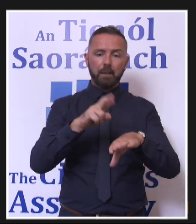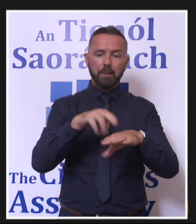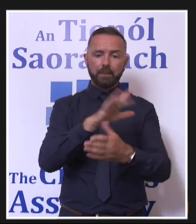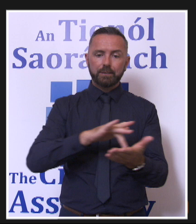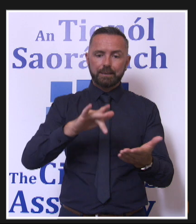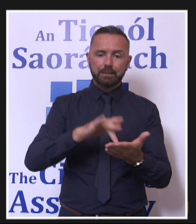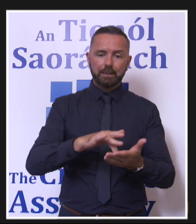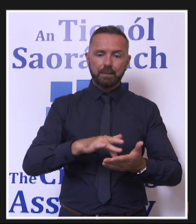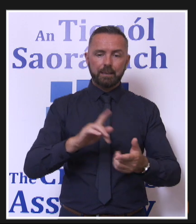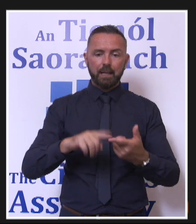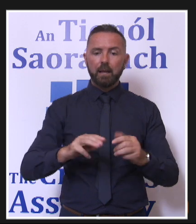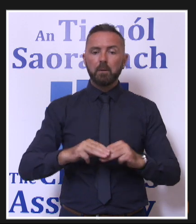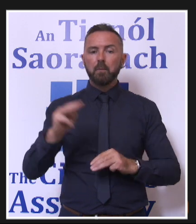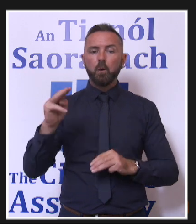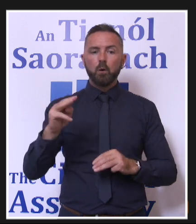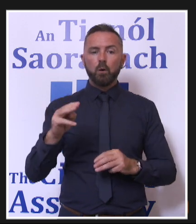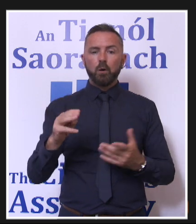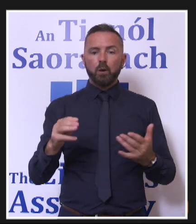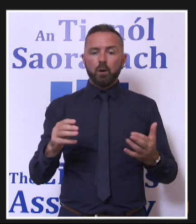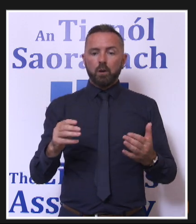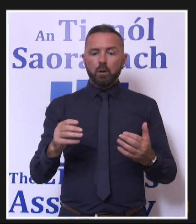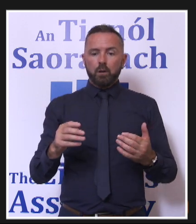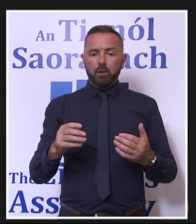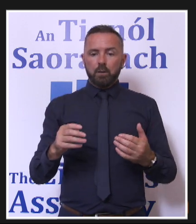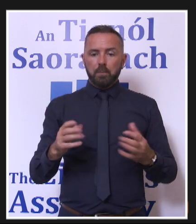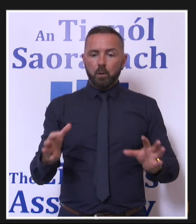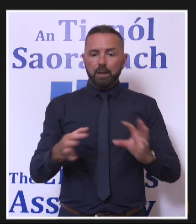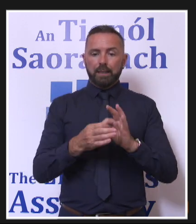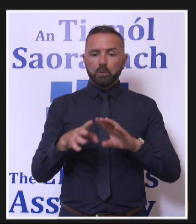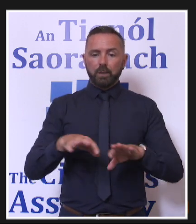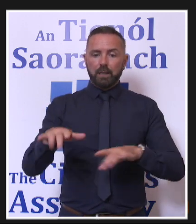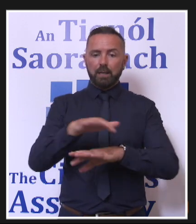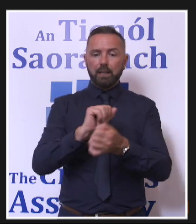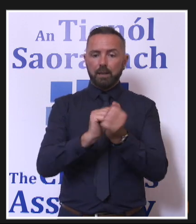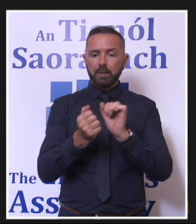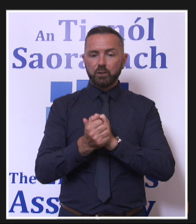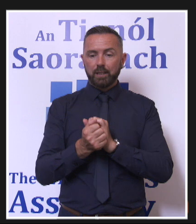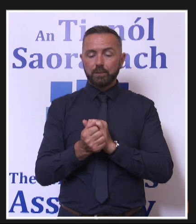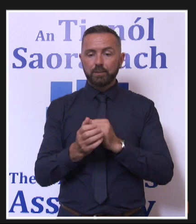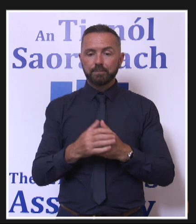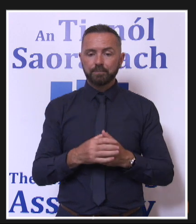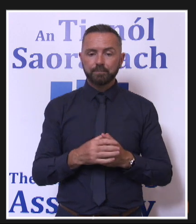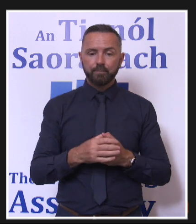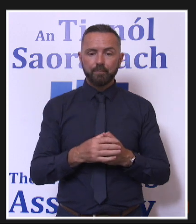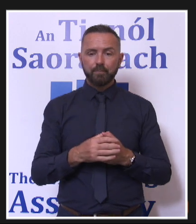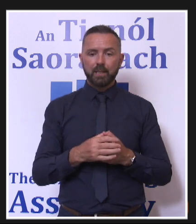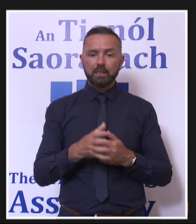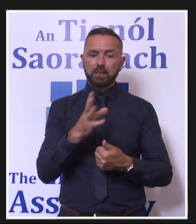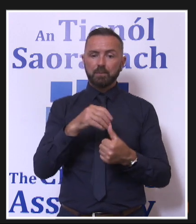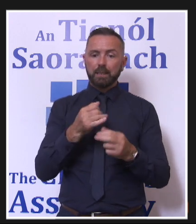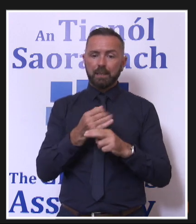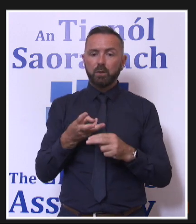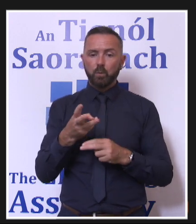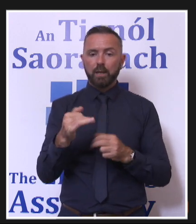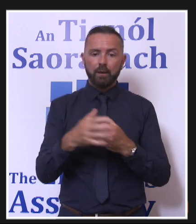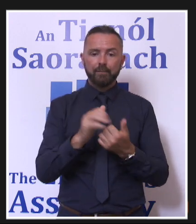more in the way of the climate change, in order to change the city in the way of, you know,